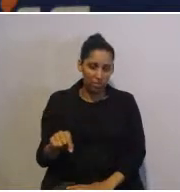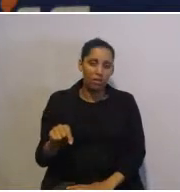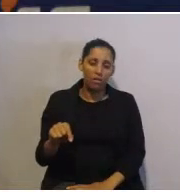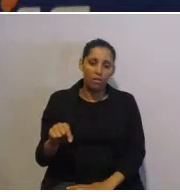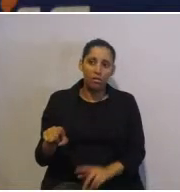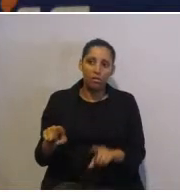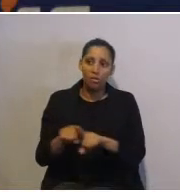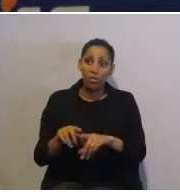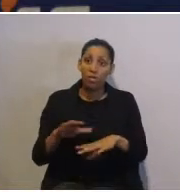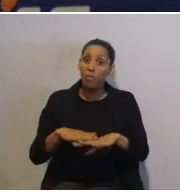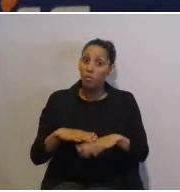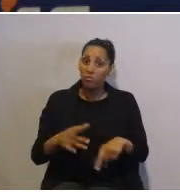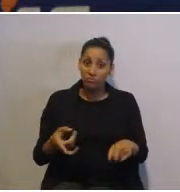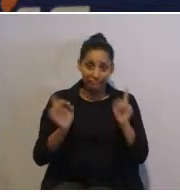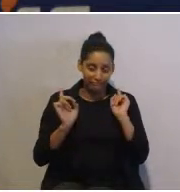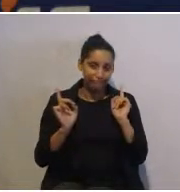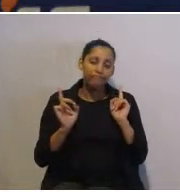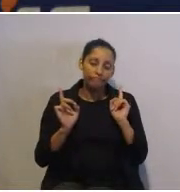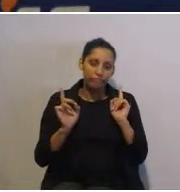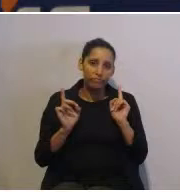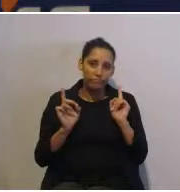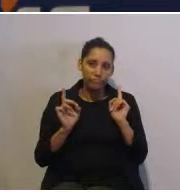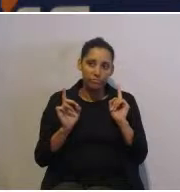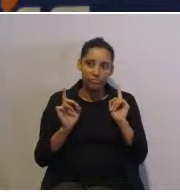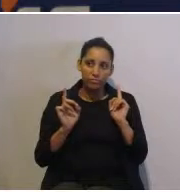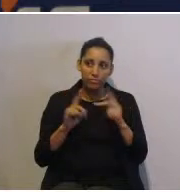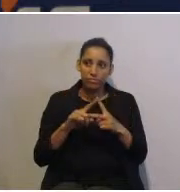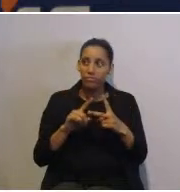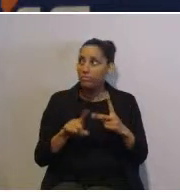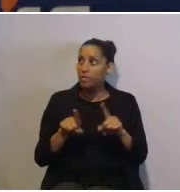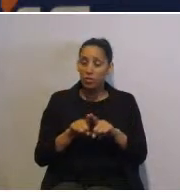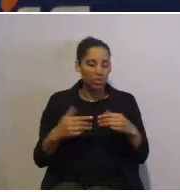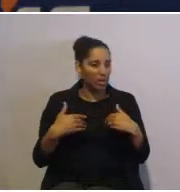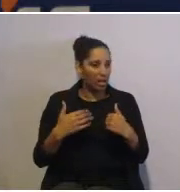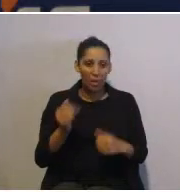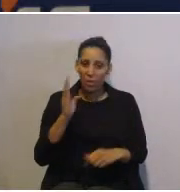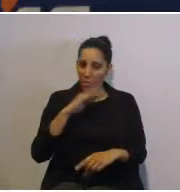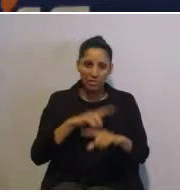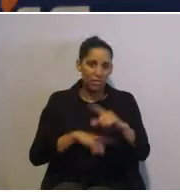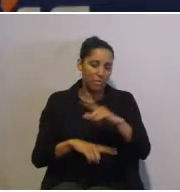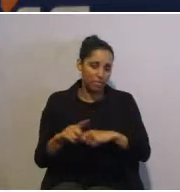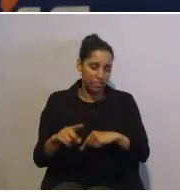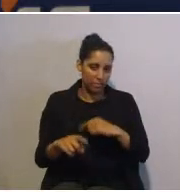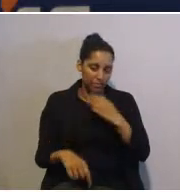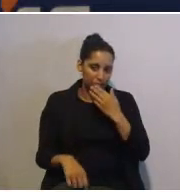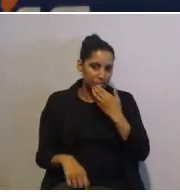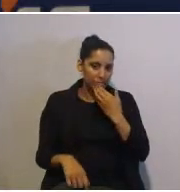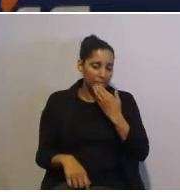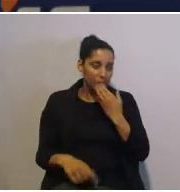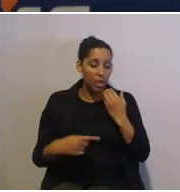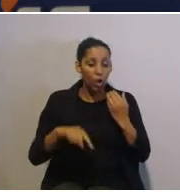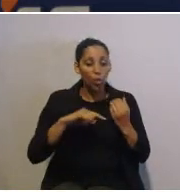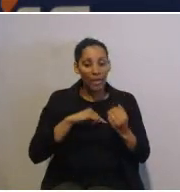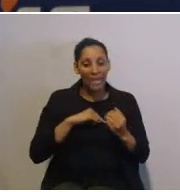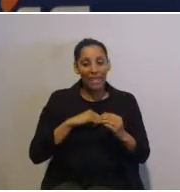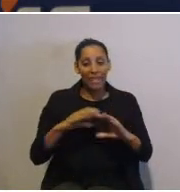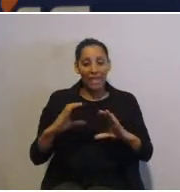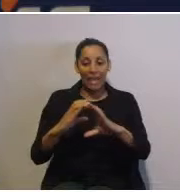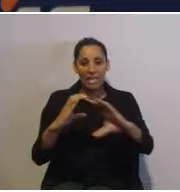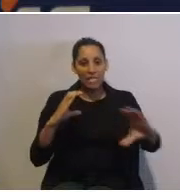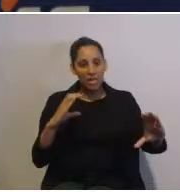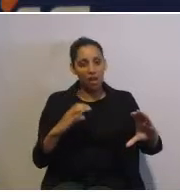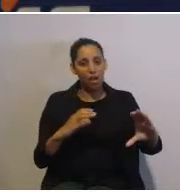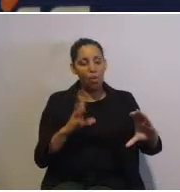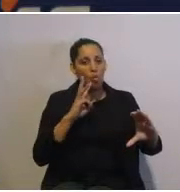more dangerous, and very unhealthy at times. We switch off the geyser, we put